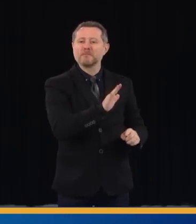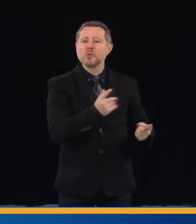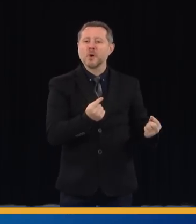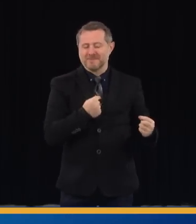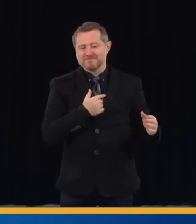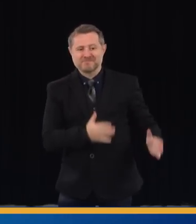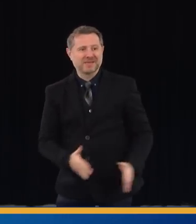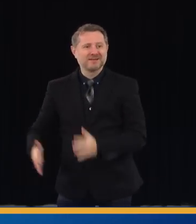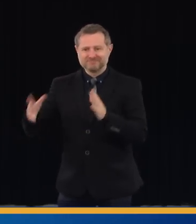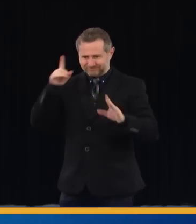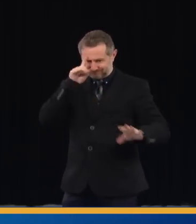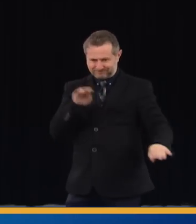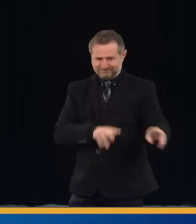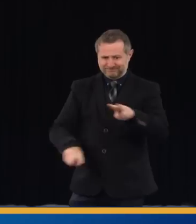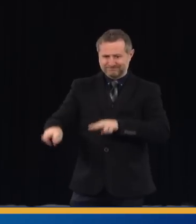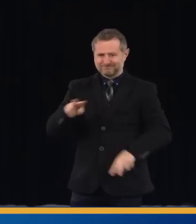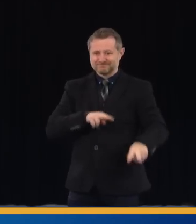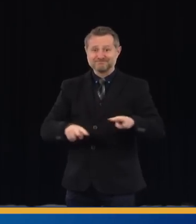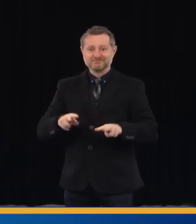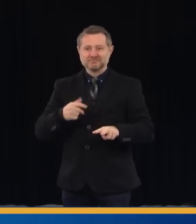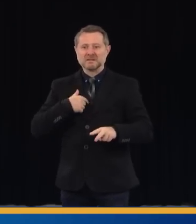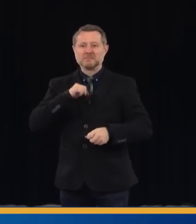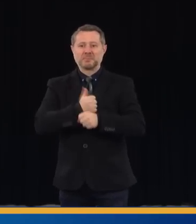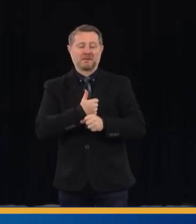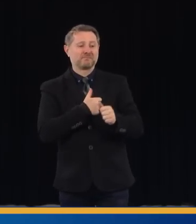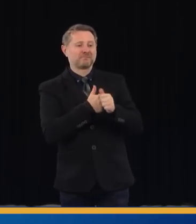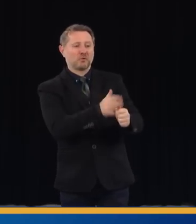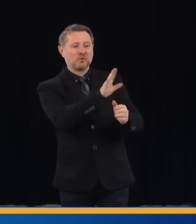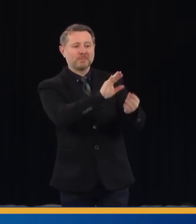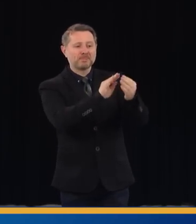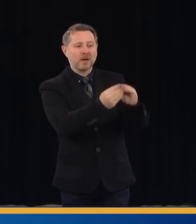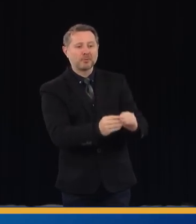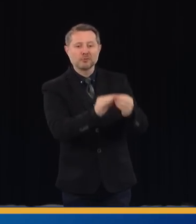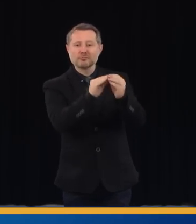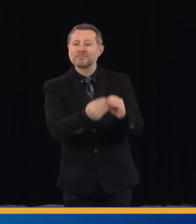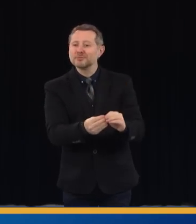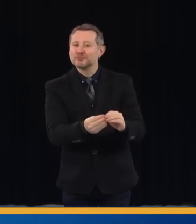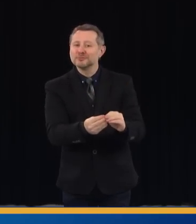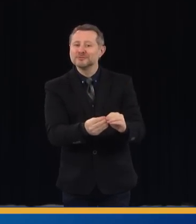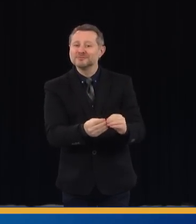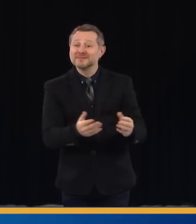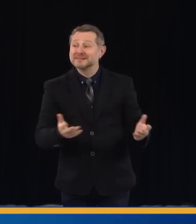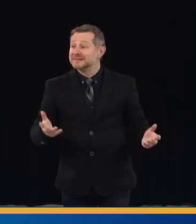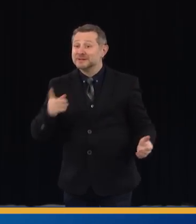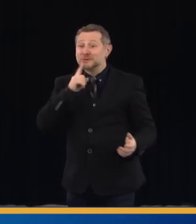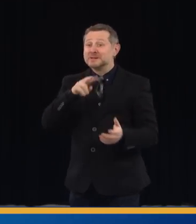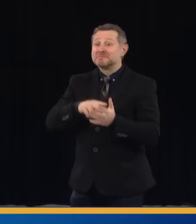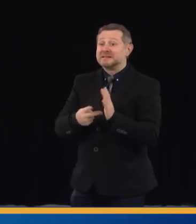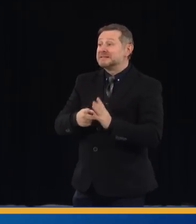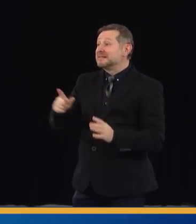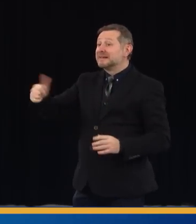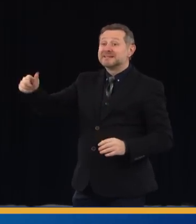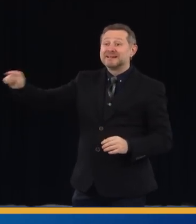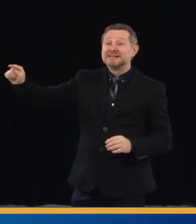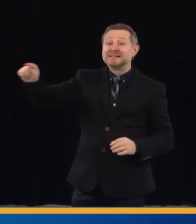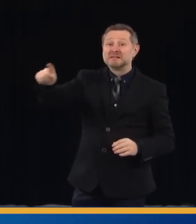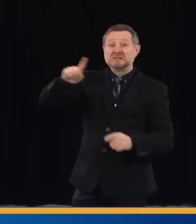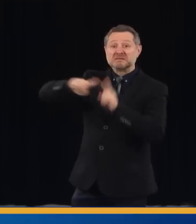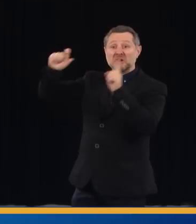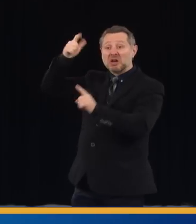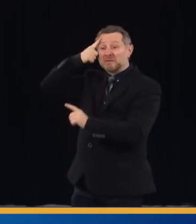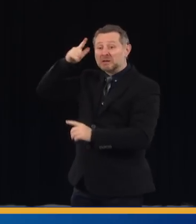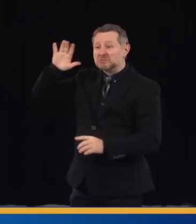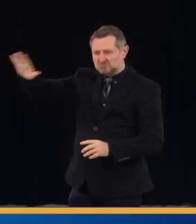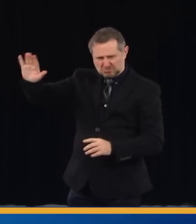the numbers, so that's what we're doing. It's not to say that there aren't other people with other opinions. There are many people with many